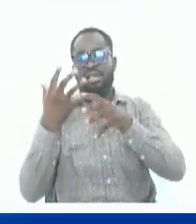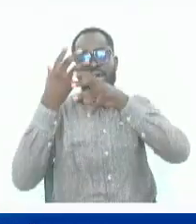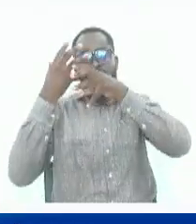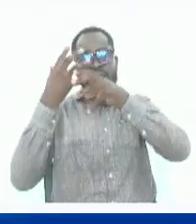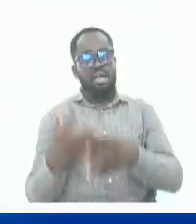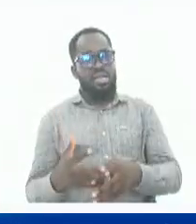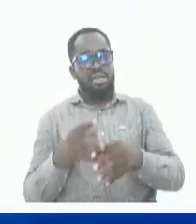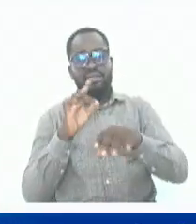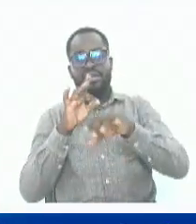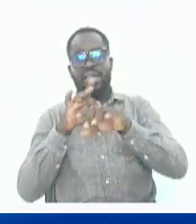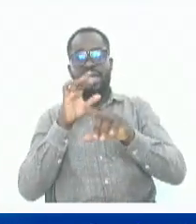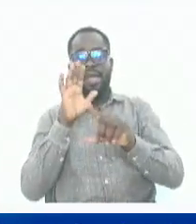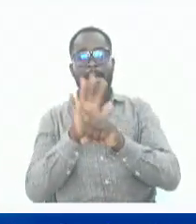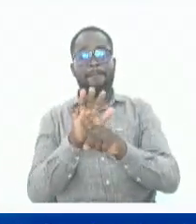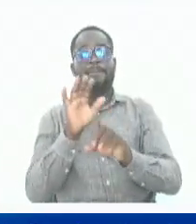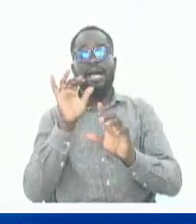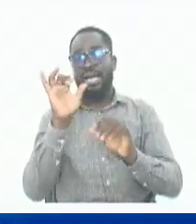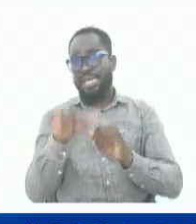impact.